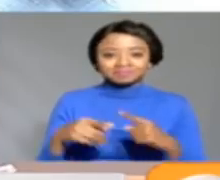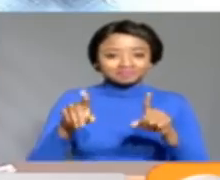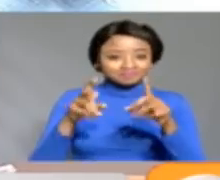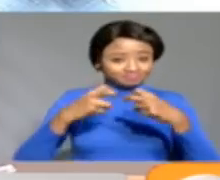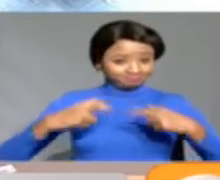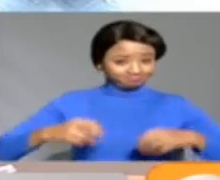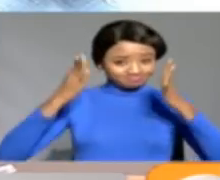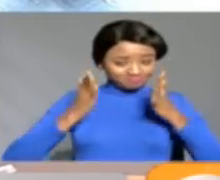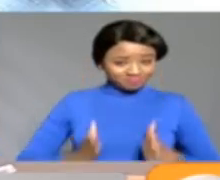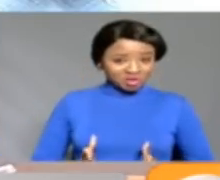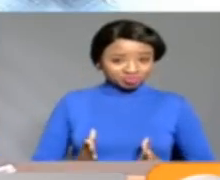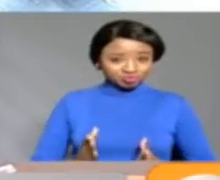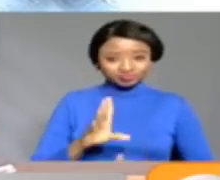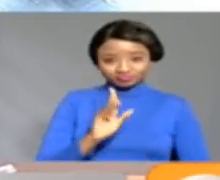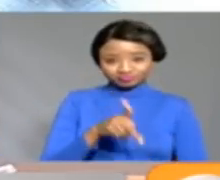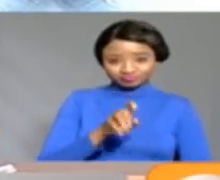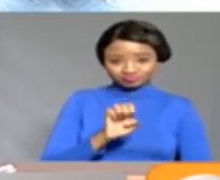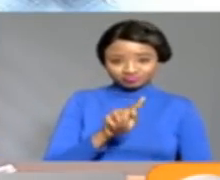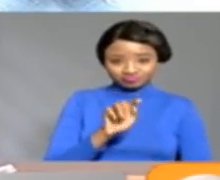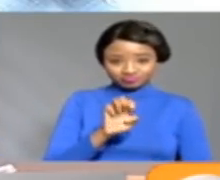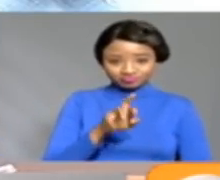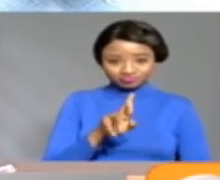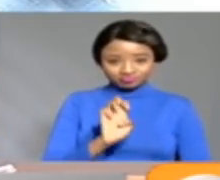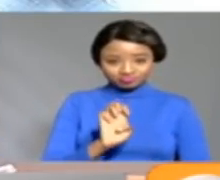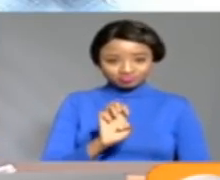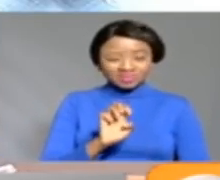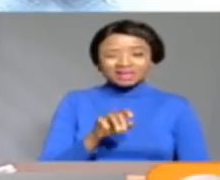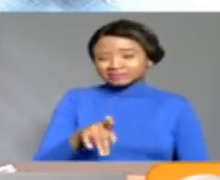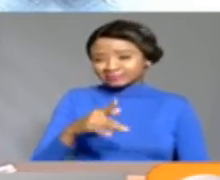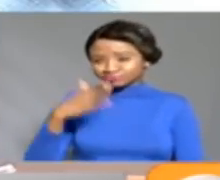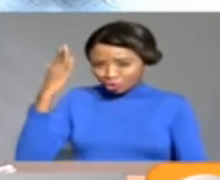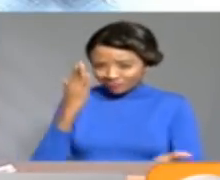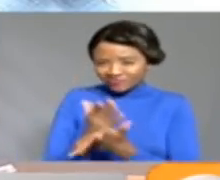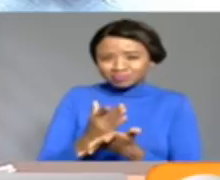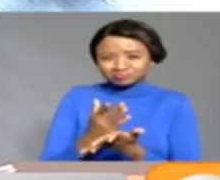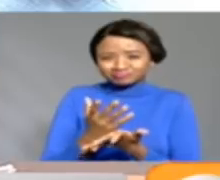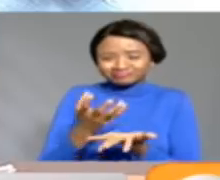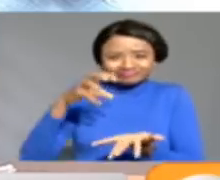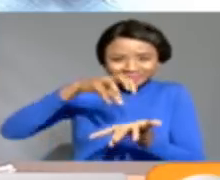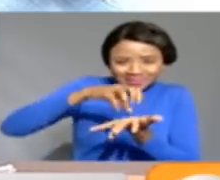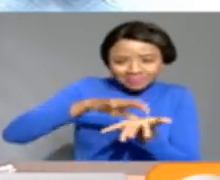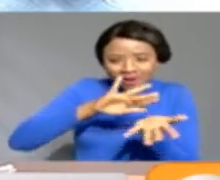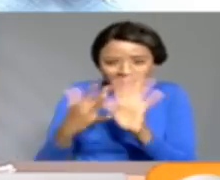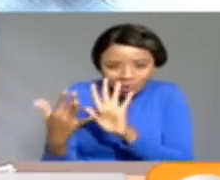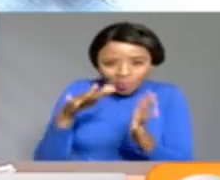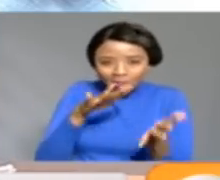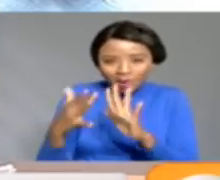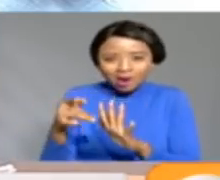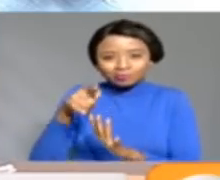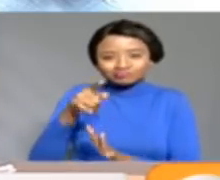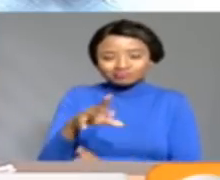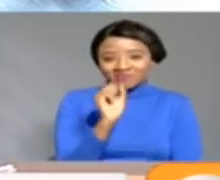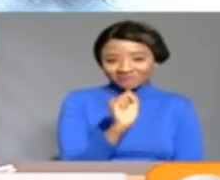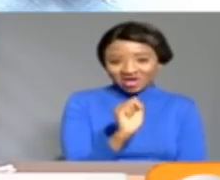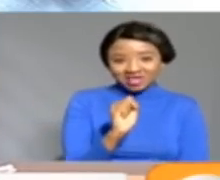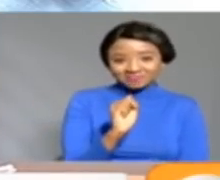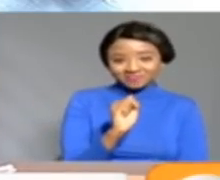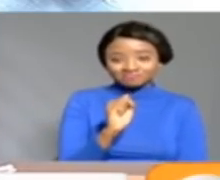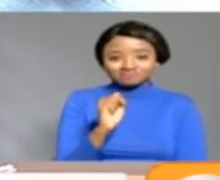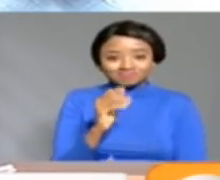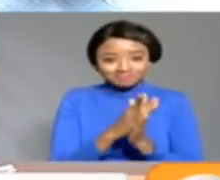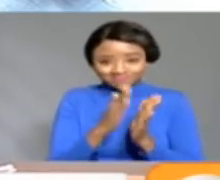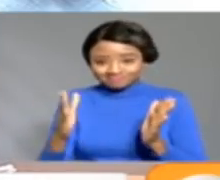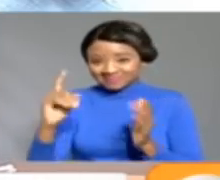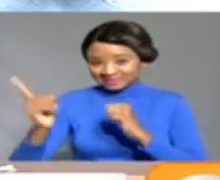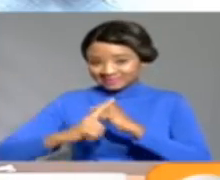who conducted the exercise, could however not confirm the circumstances under which the 5 to 6 month pregnancy